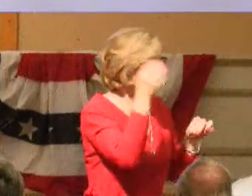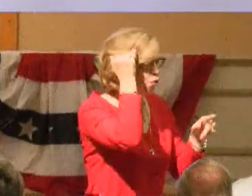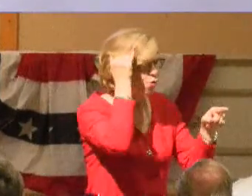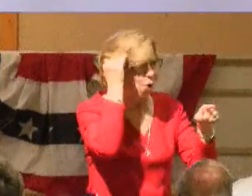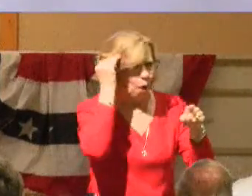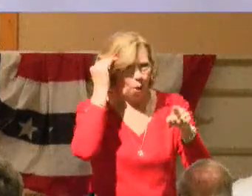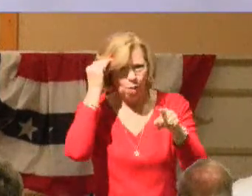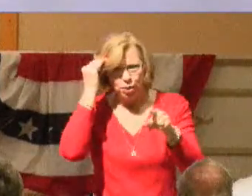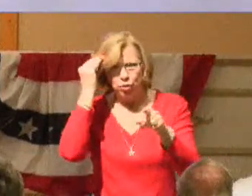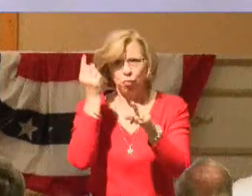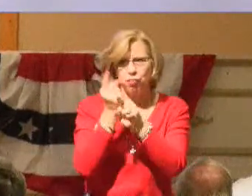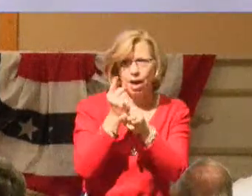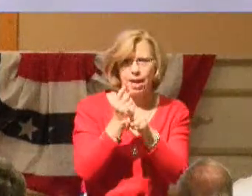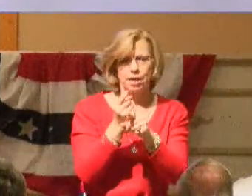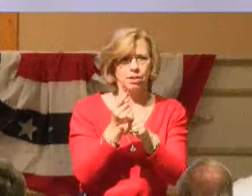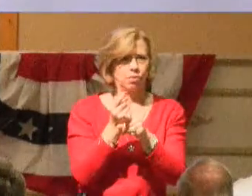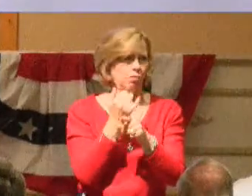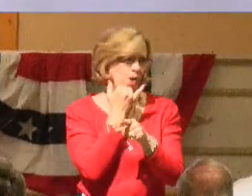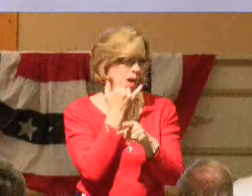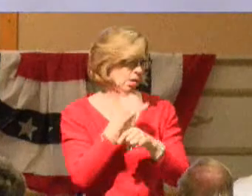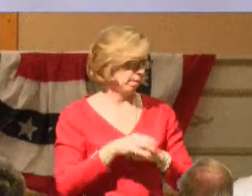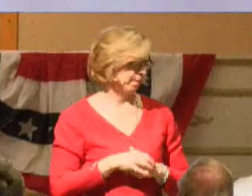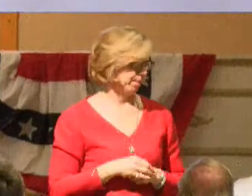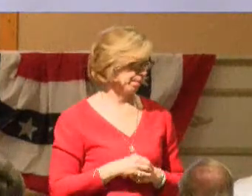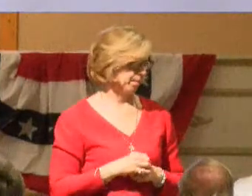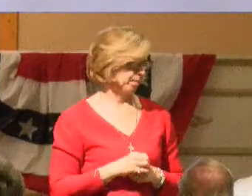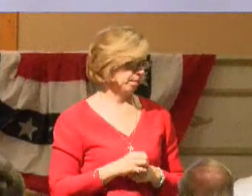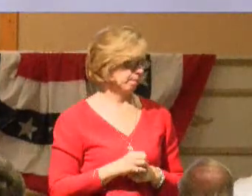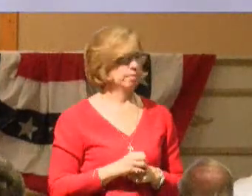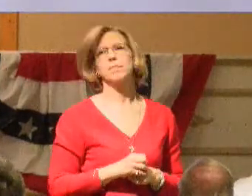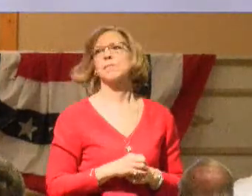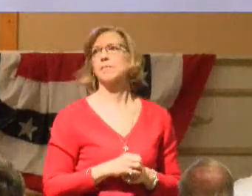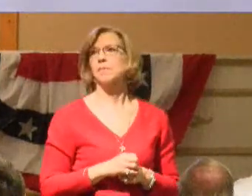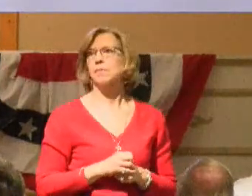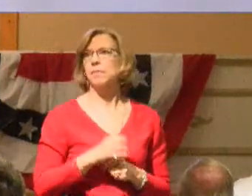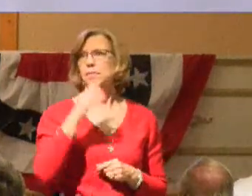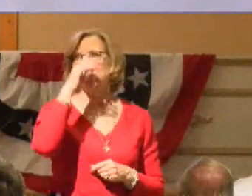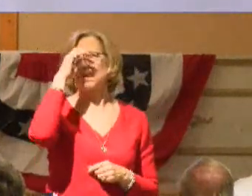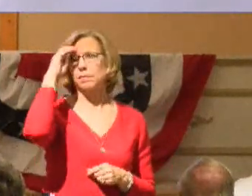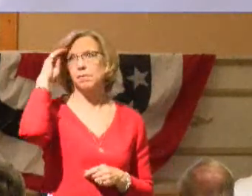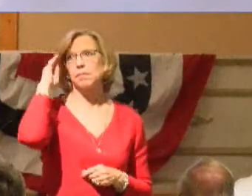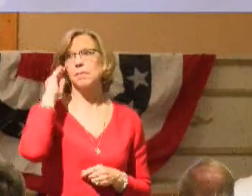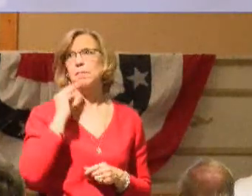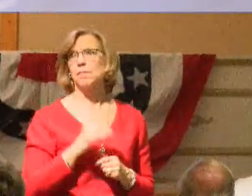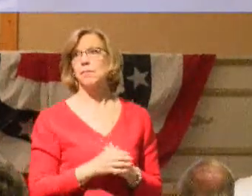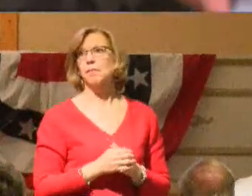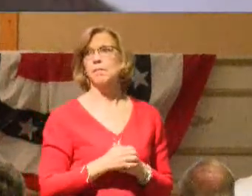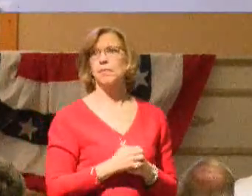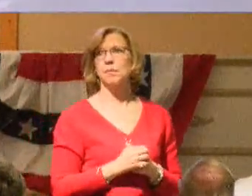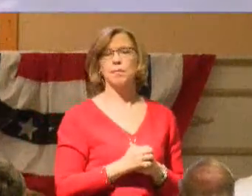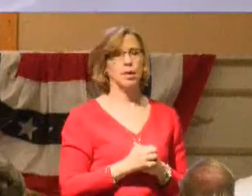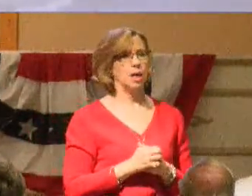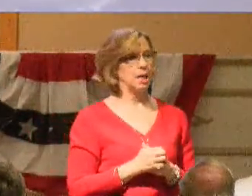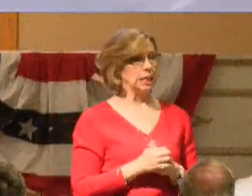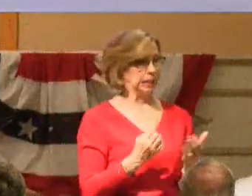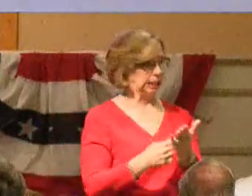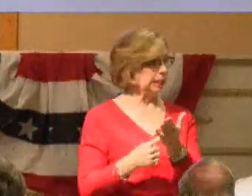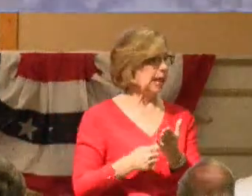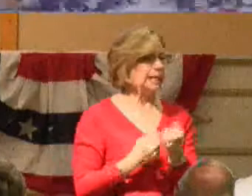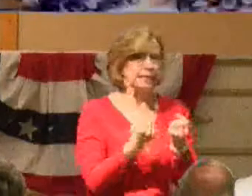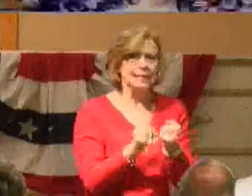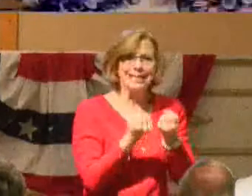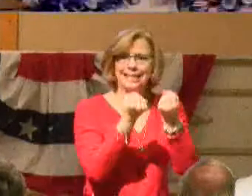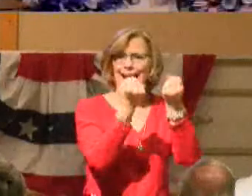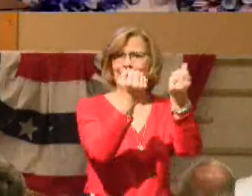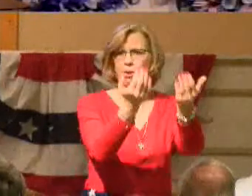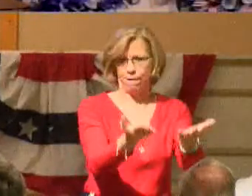and wrong. You know what this sacrifice, you know what this calls about, talks about? I just told you, I misspoke. Sacrifice. Talks about making sacrifices